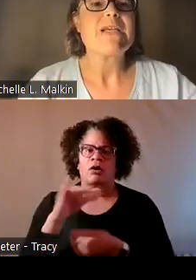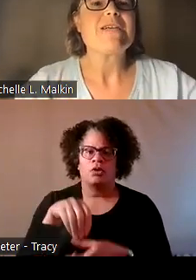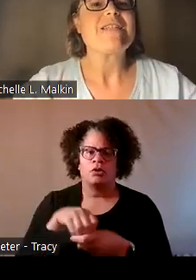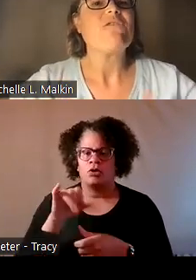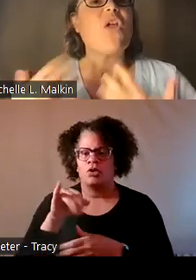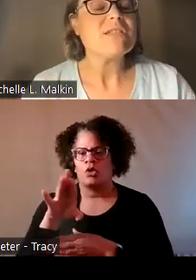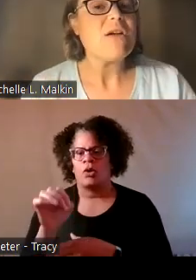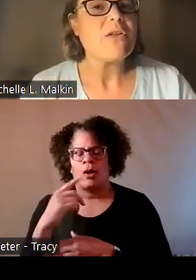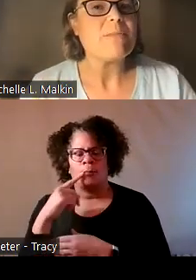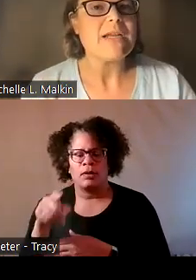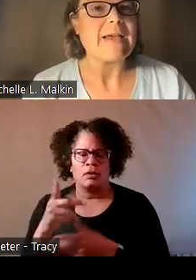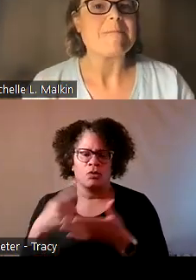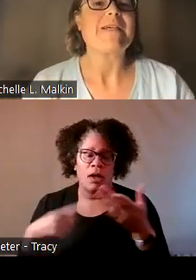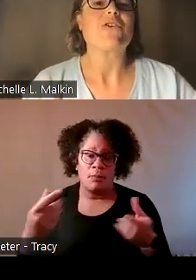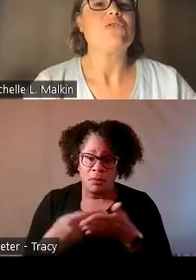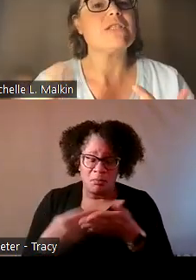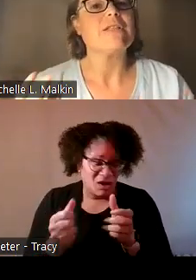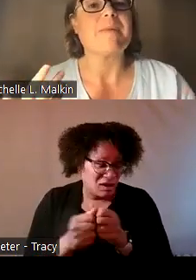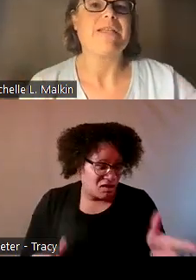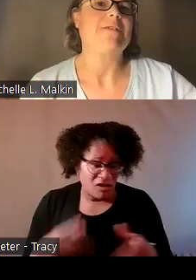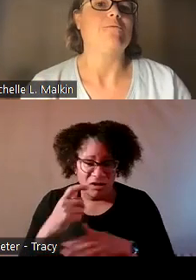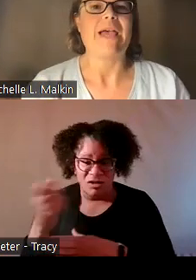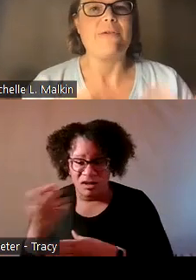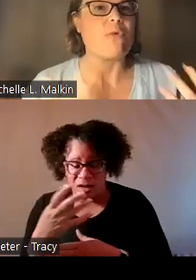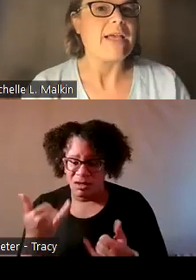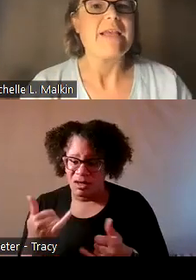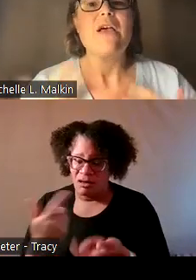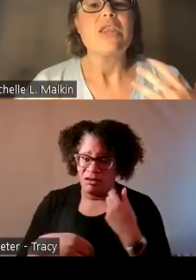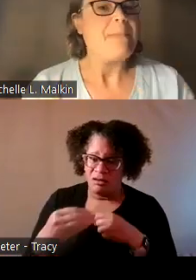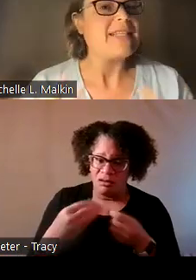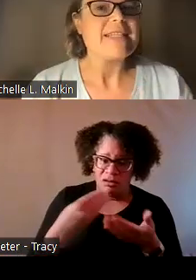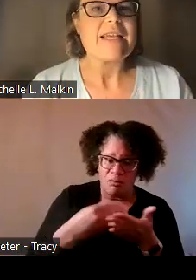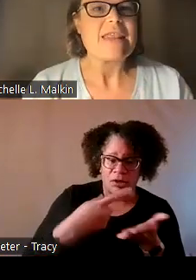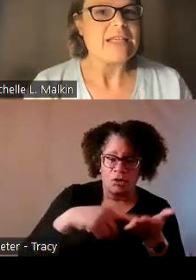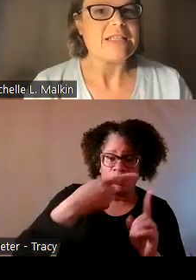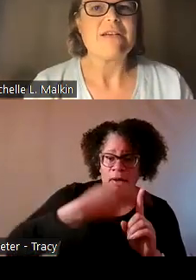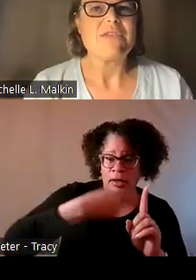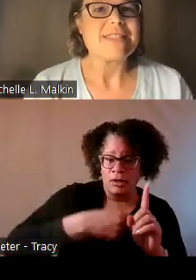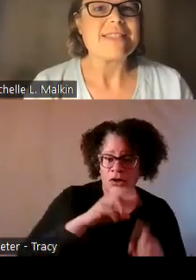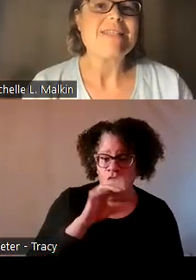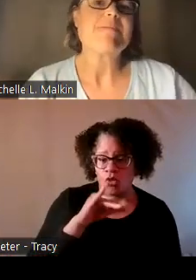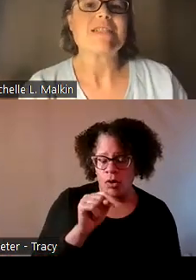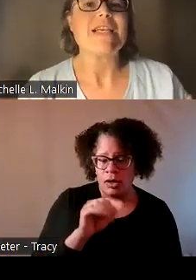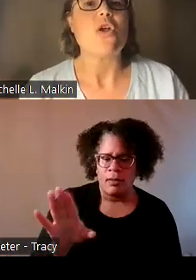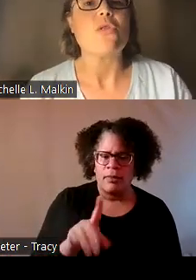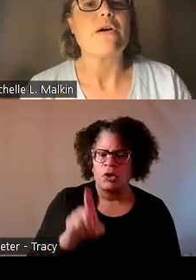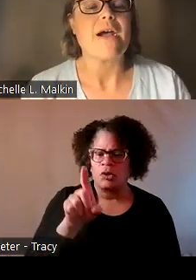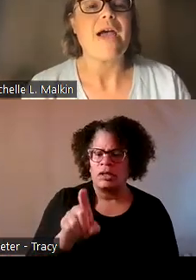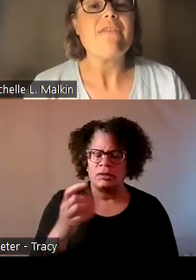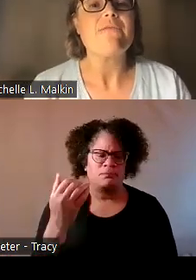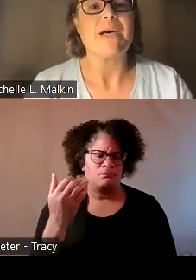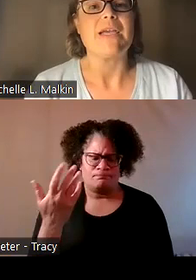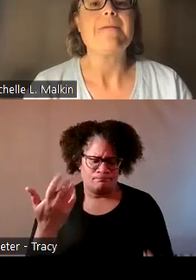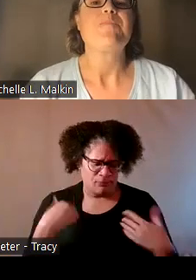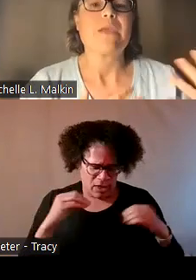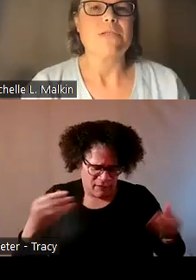crimes because they've lost all their money gambling. They're using the money to pay rent, the basic things of necessities, because they no longer